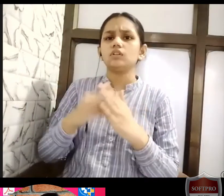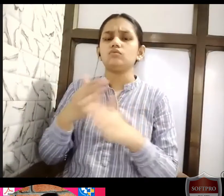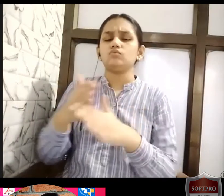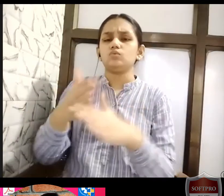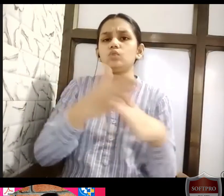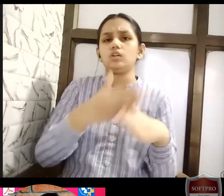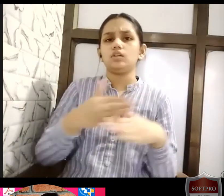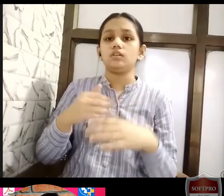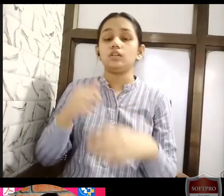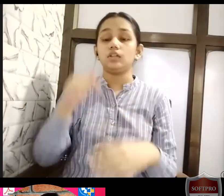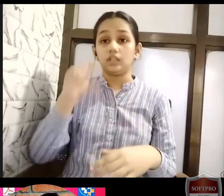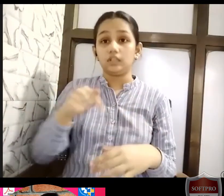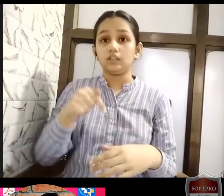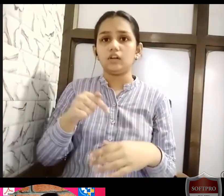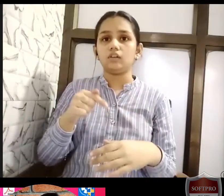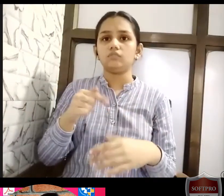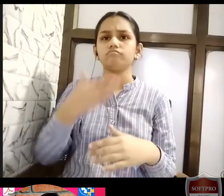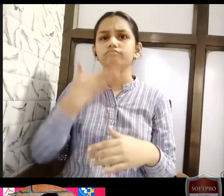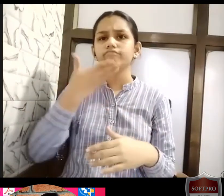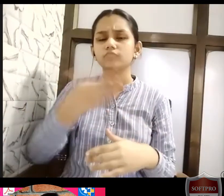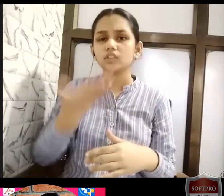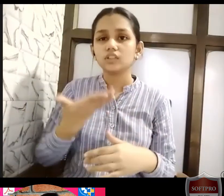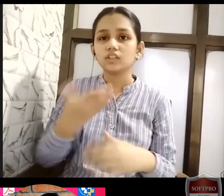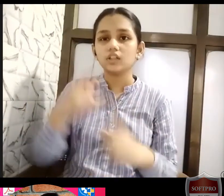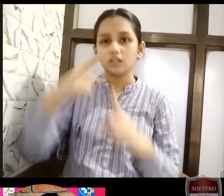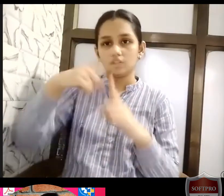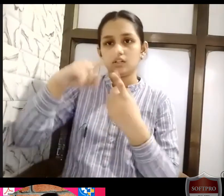Now when I come here and I select the text.